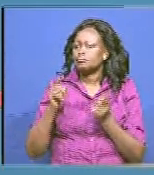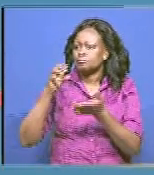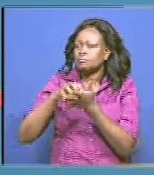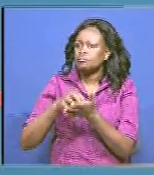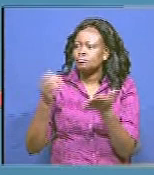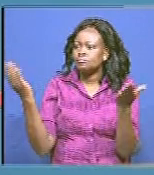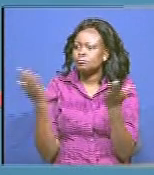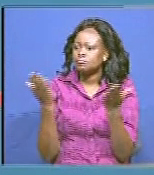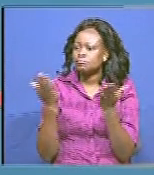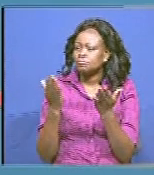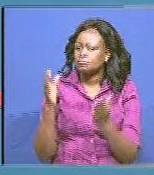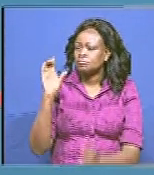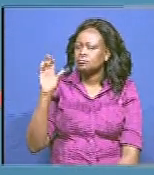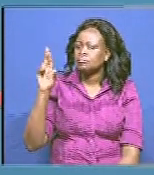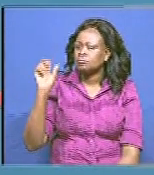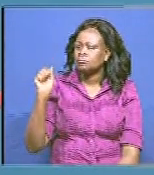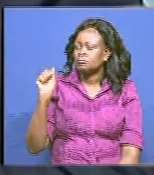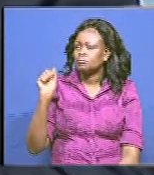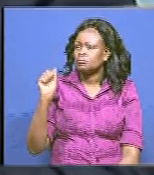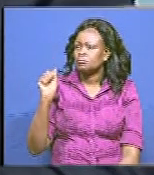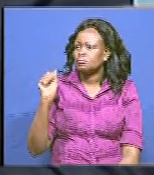where CRA advises,